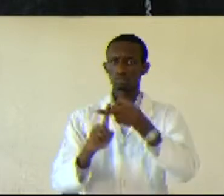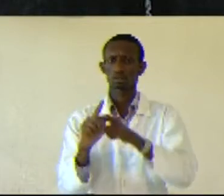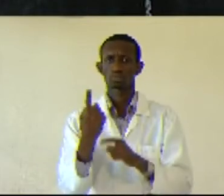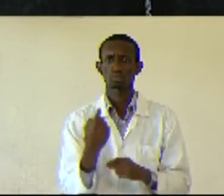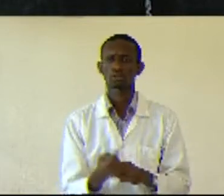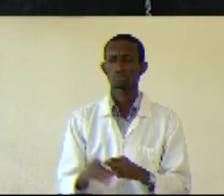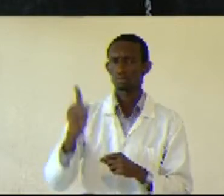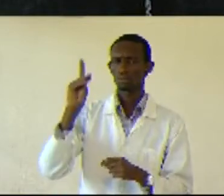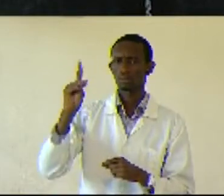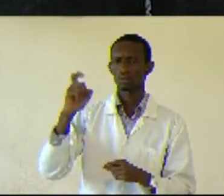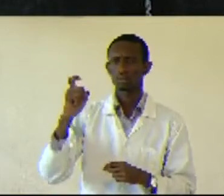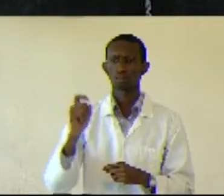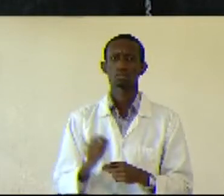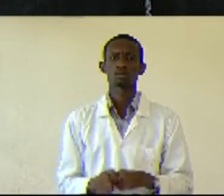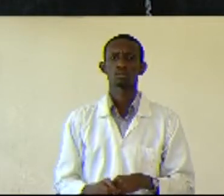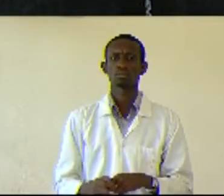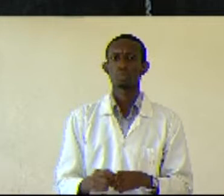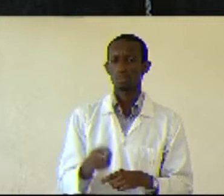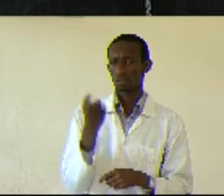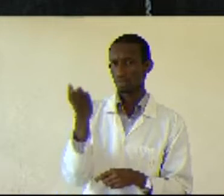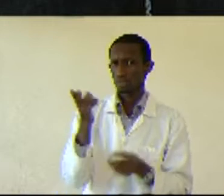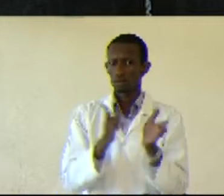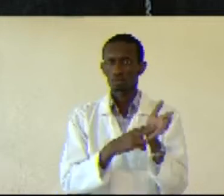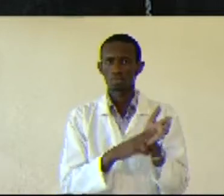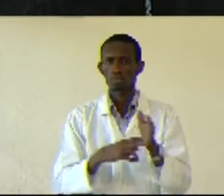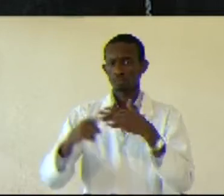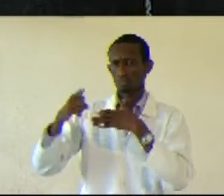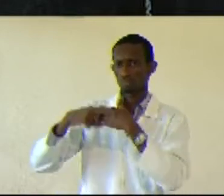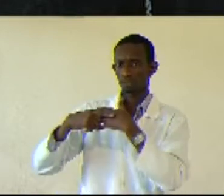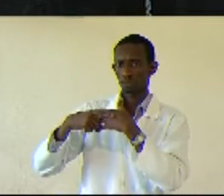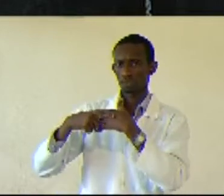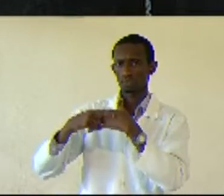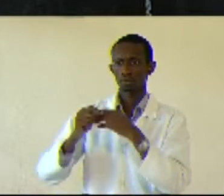dx, this is equal to minus